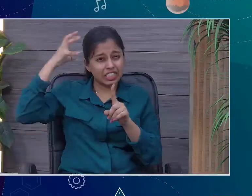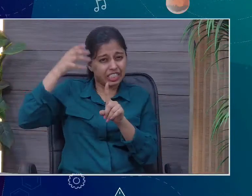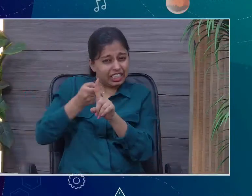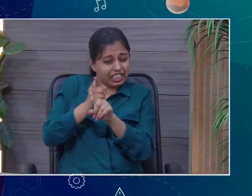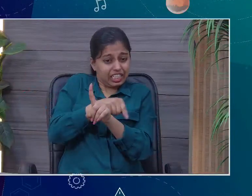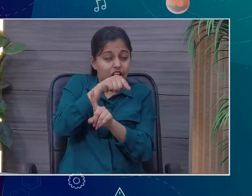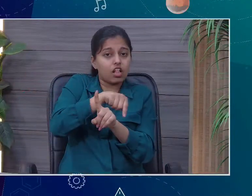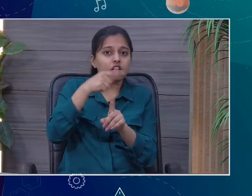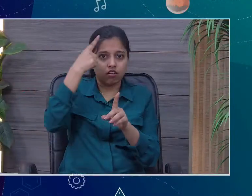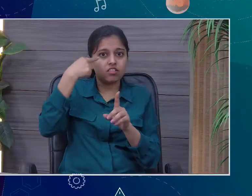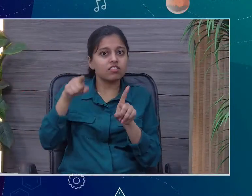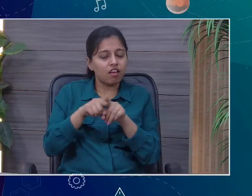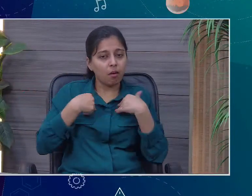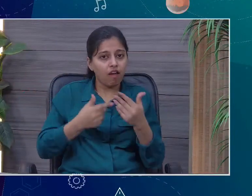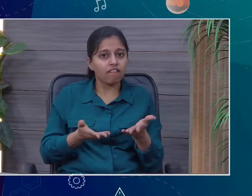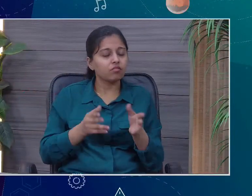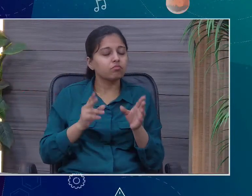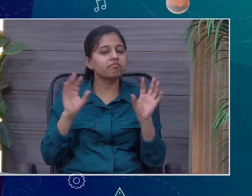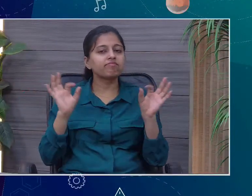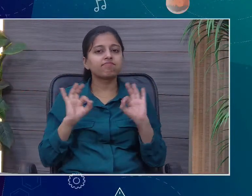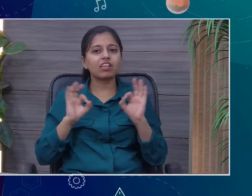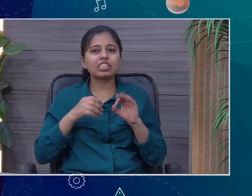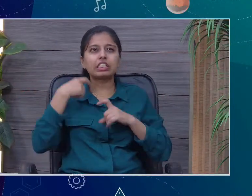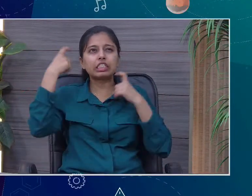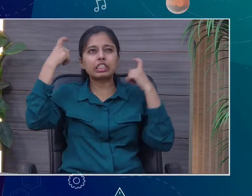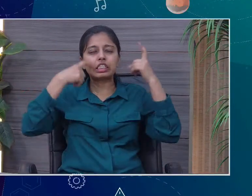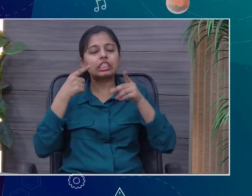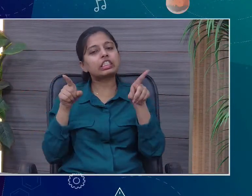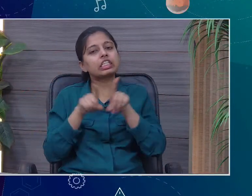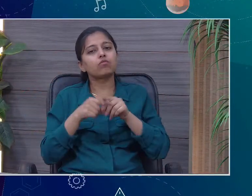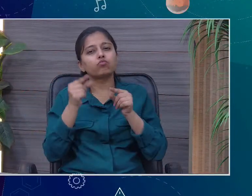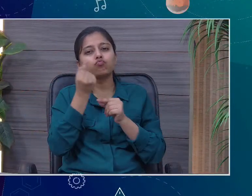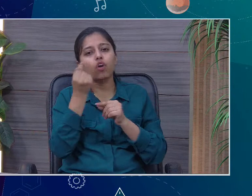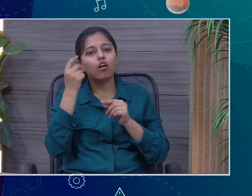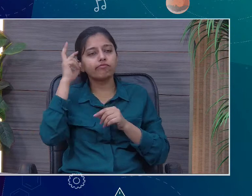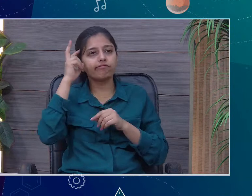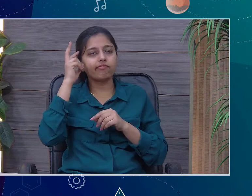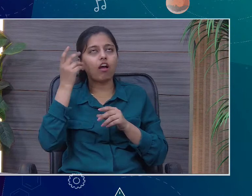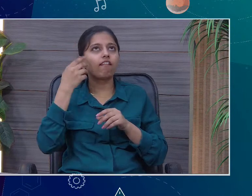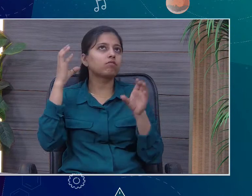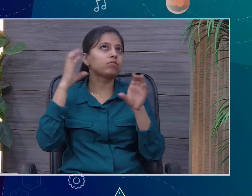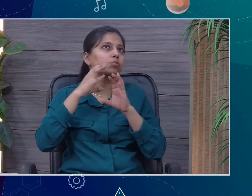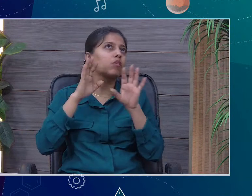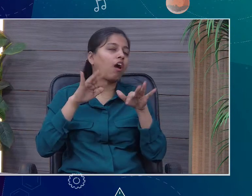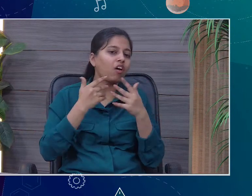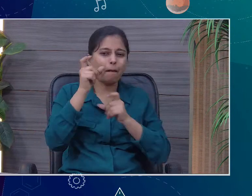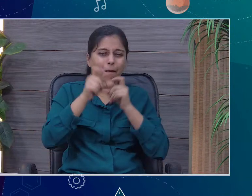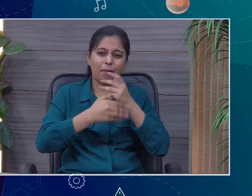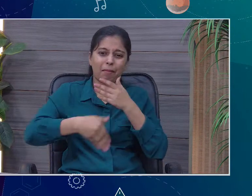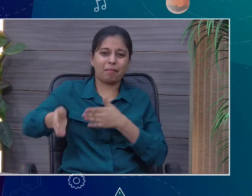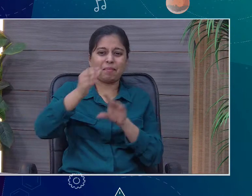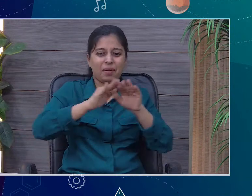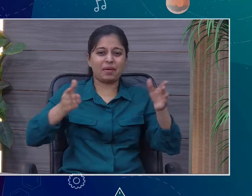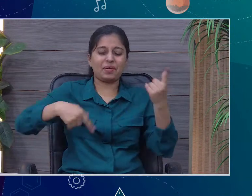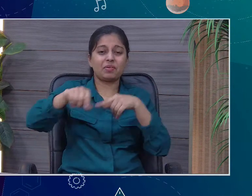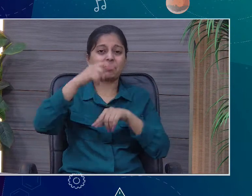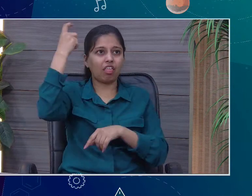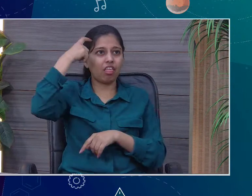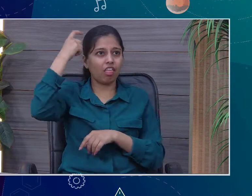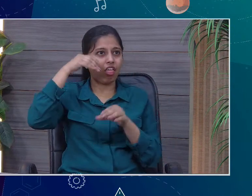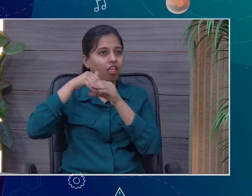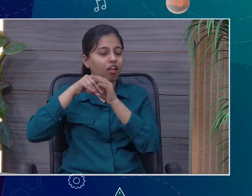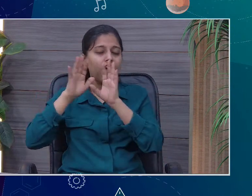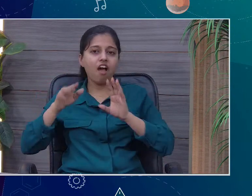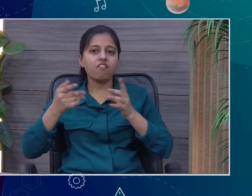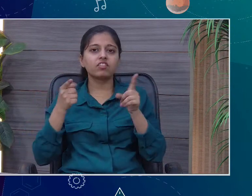features? No. So these are the kinds of the thoughts that are coming into the mind of each and every child of my